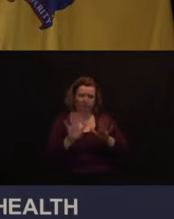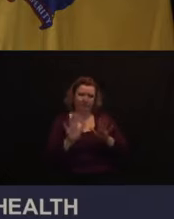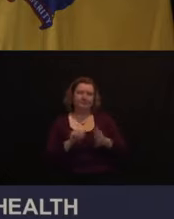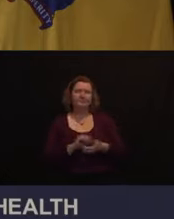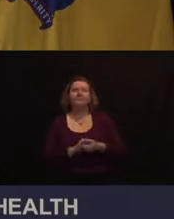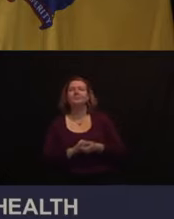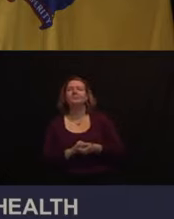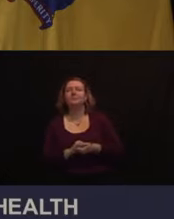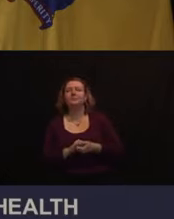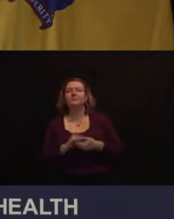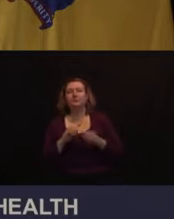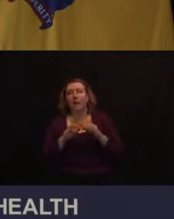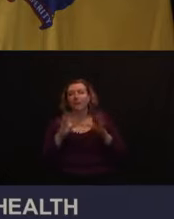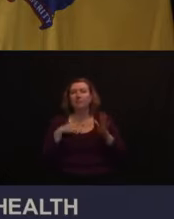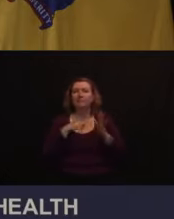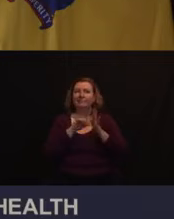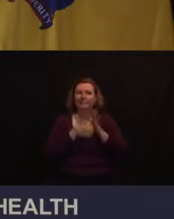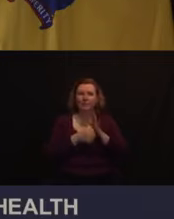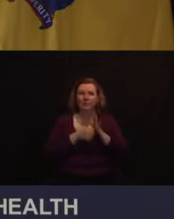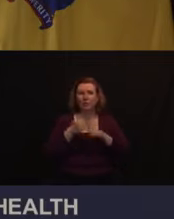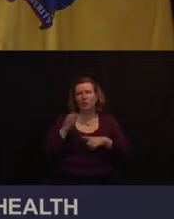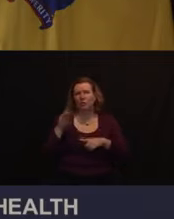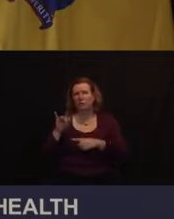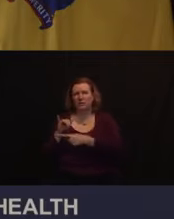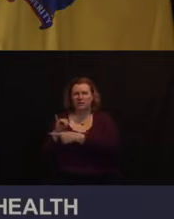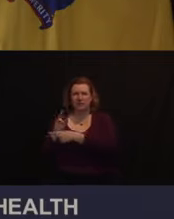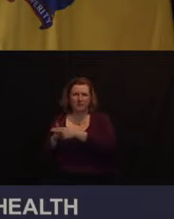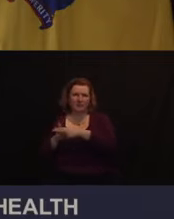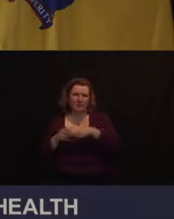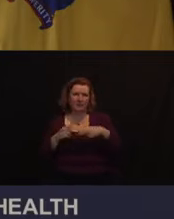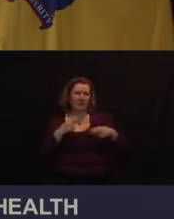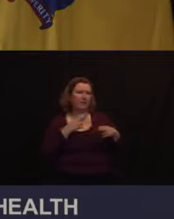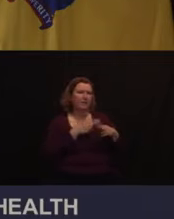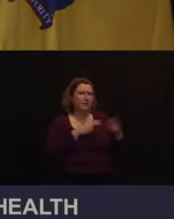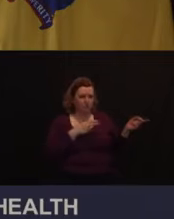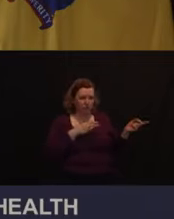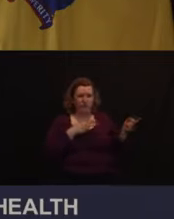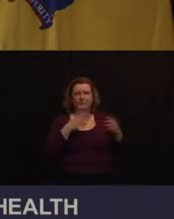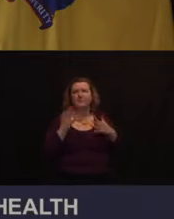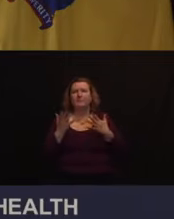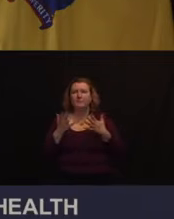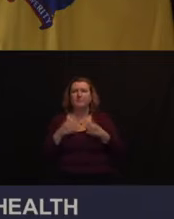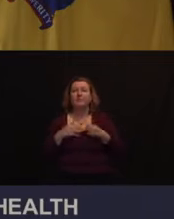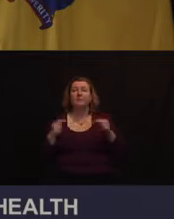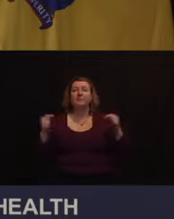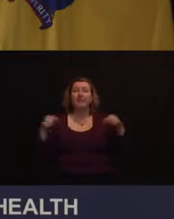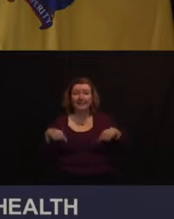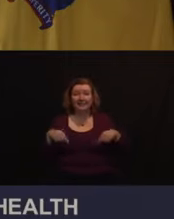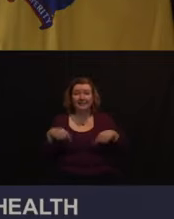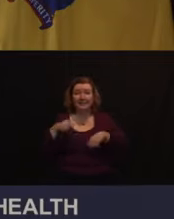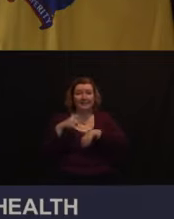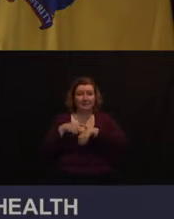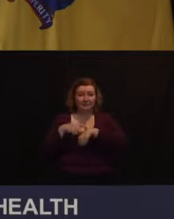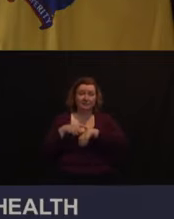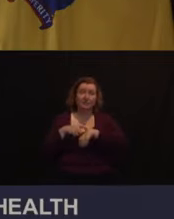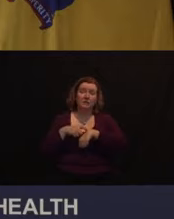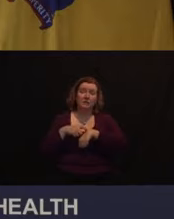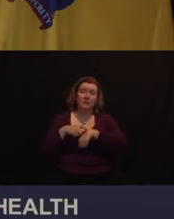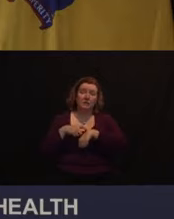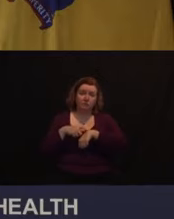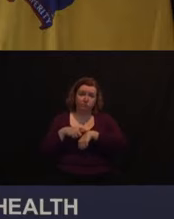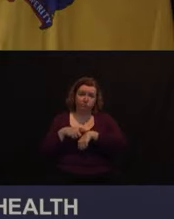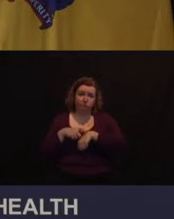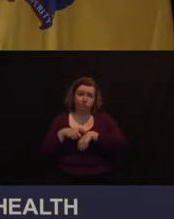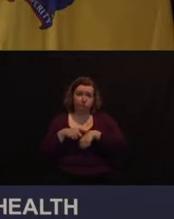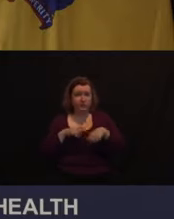obviously want to reiterate what Judy said, what I've said, what we've all said. This is a season probably only comparable to